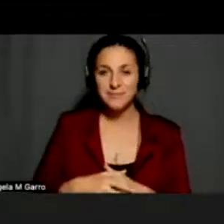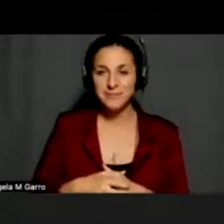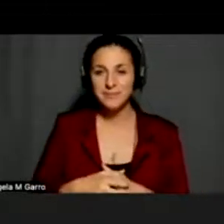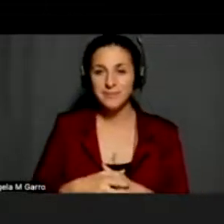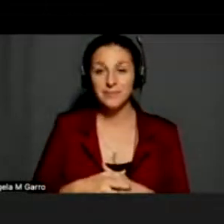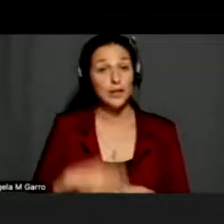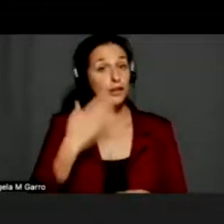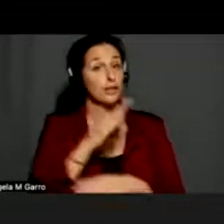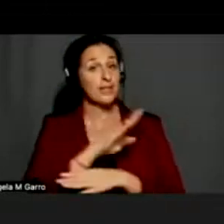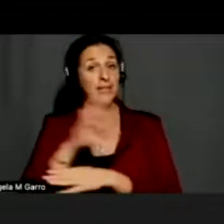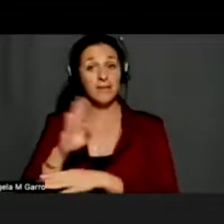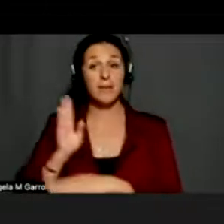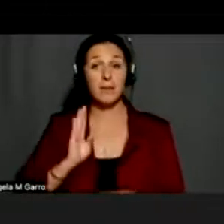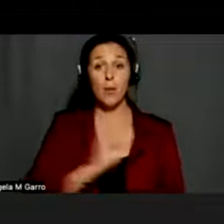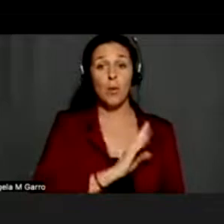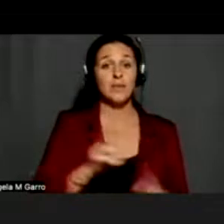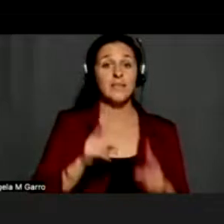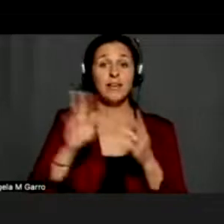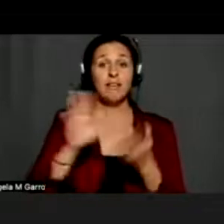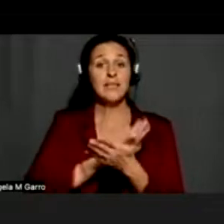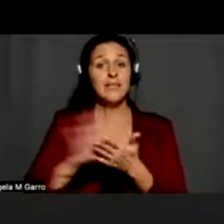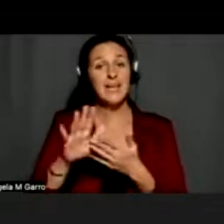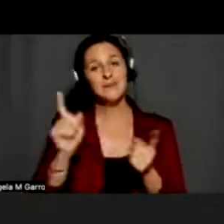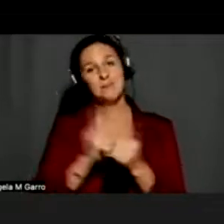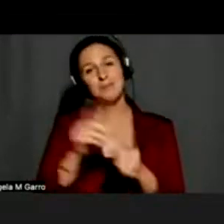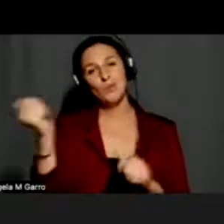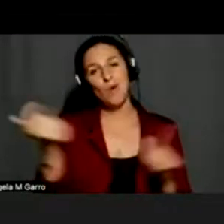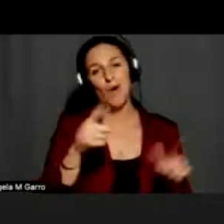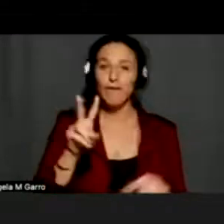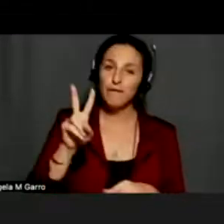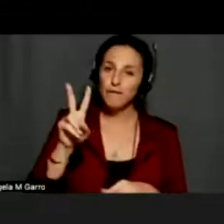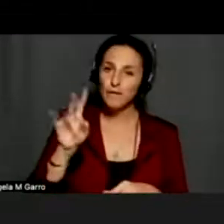Good evening, board. It's very nice to meet you all virtually.